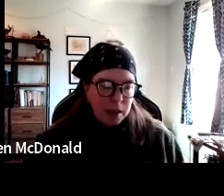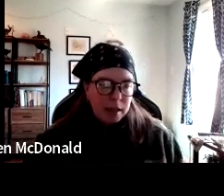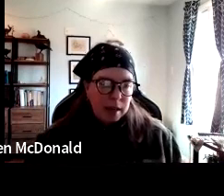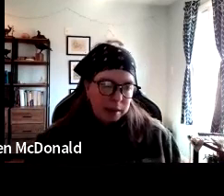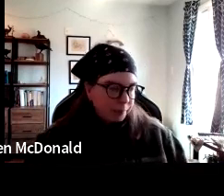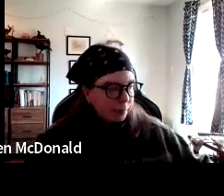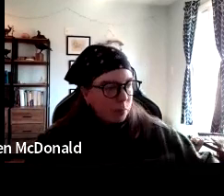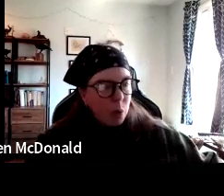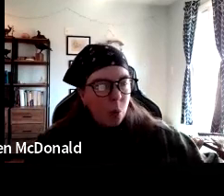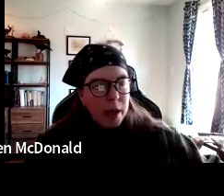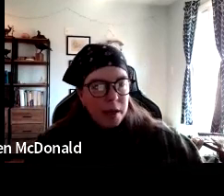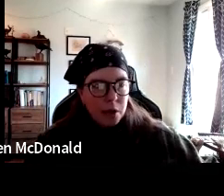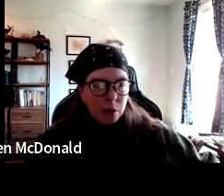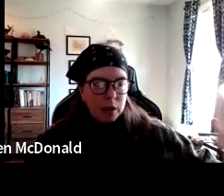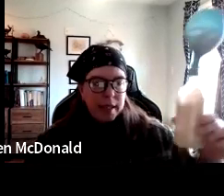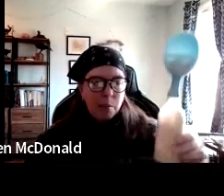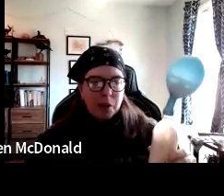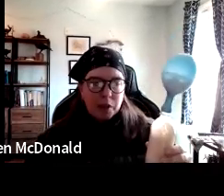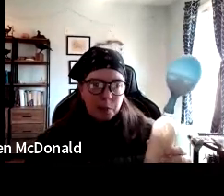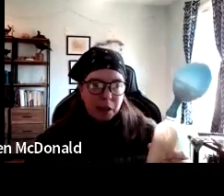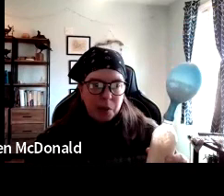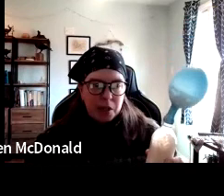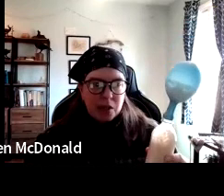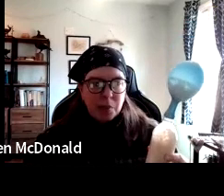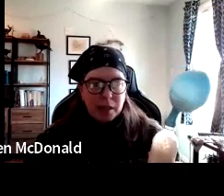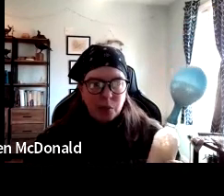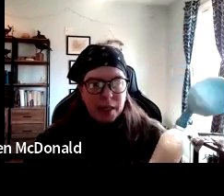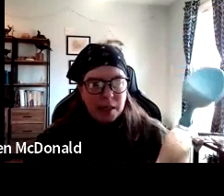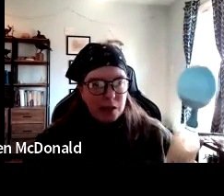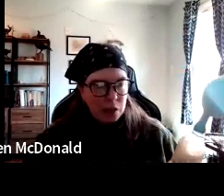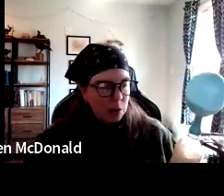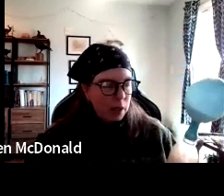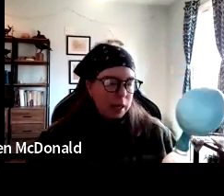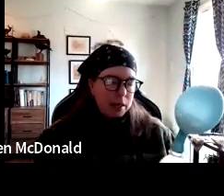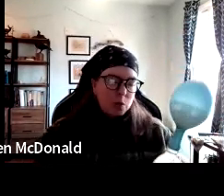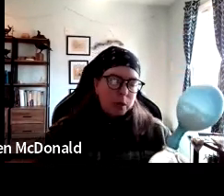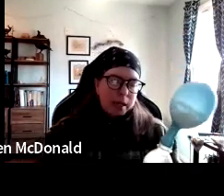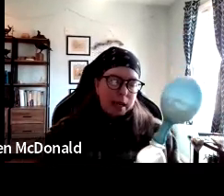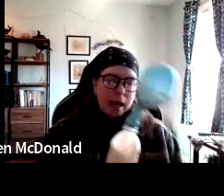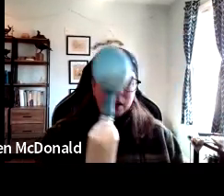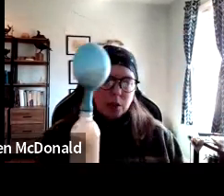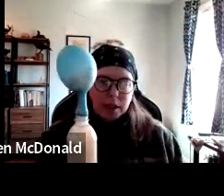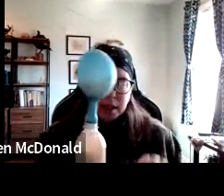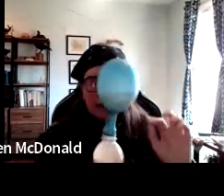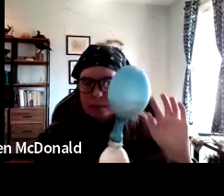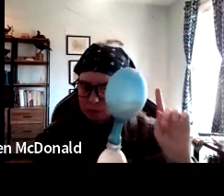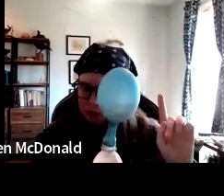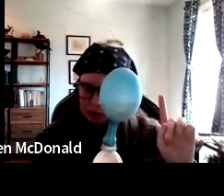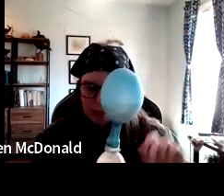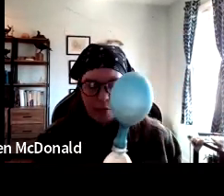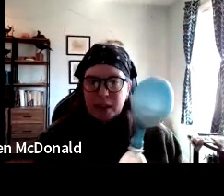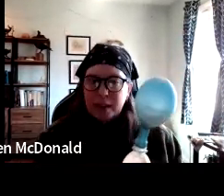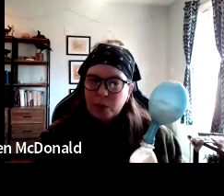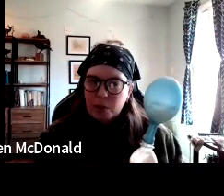experiment. Now, when you clean up your experiment, something that we can do is we can actually,